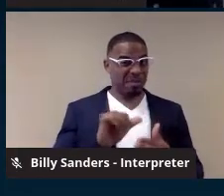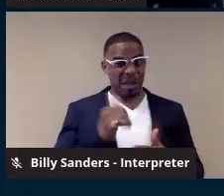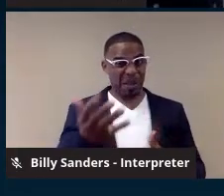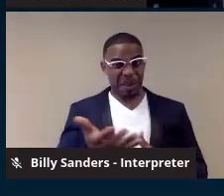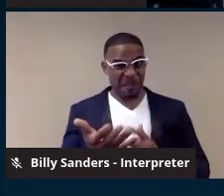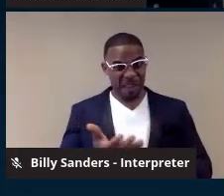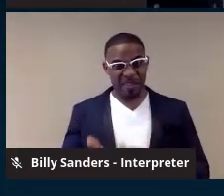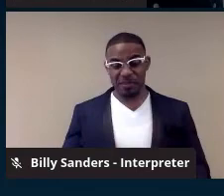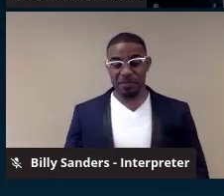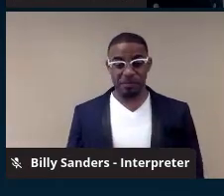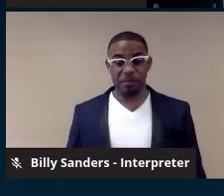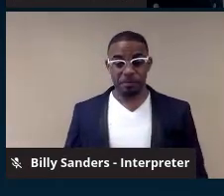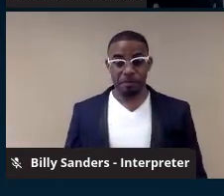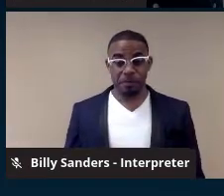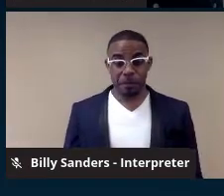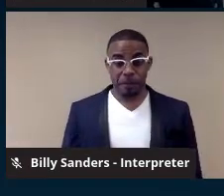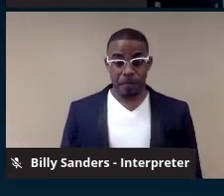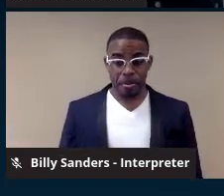devices.